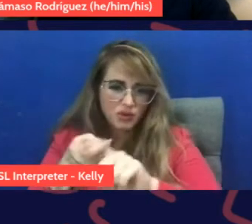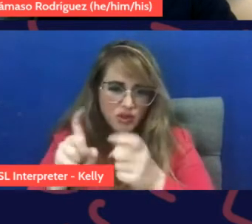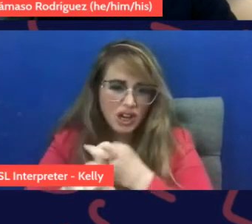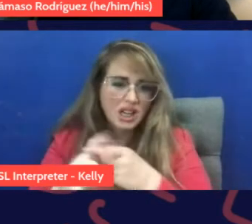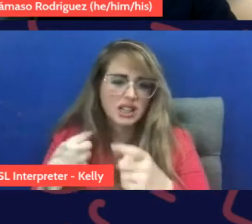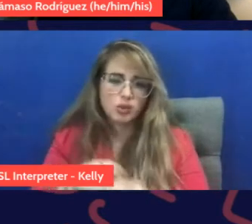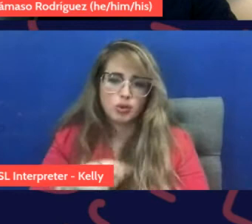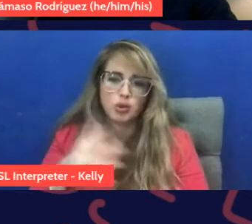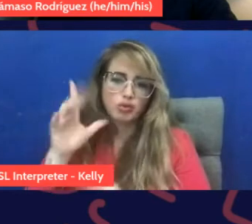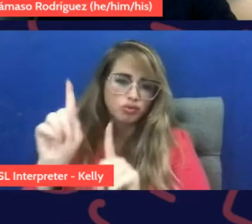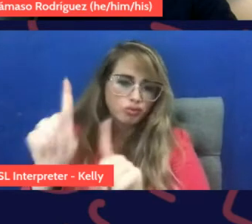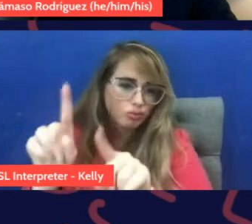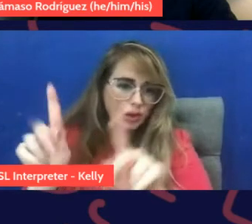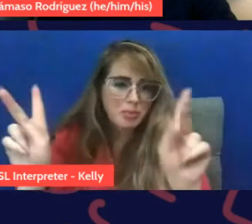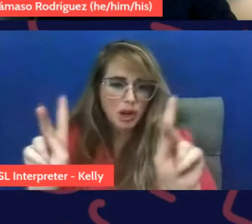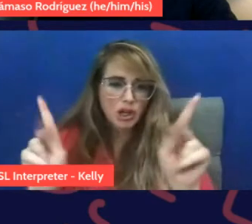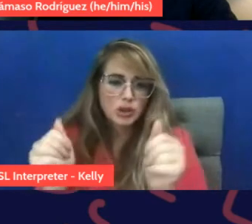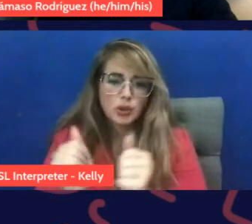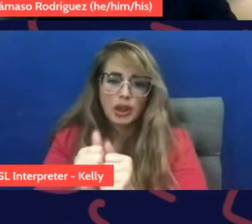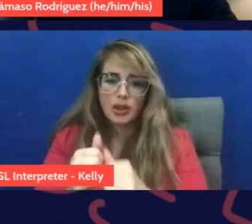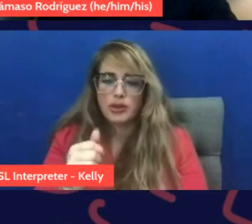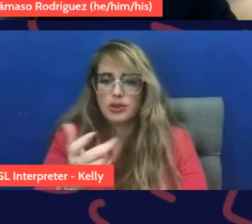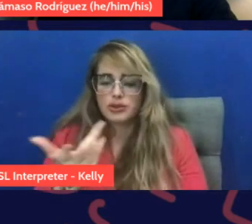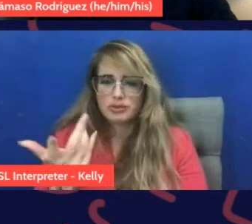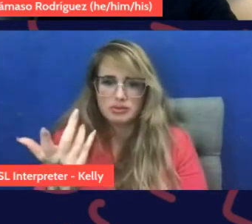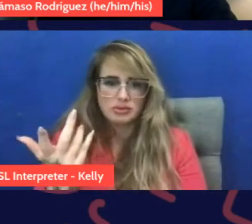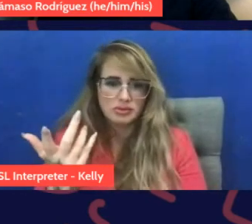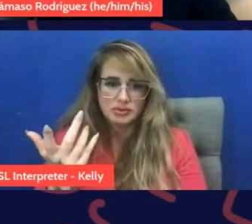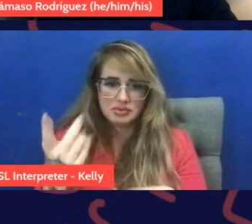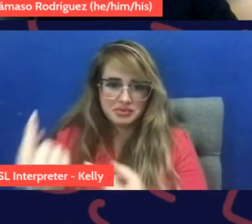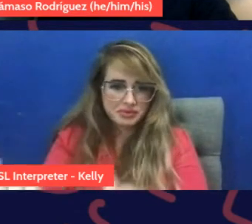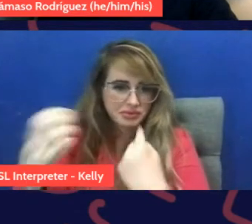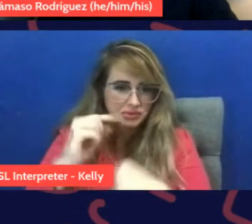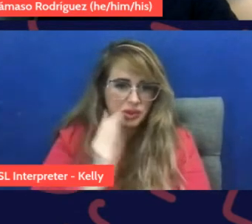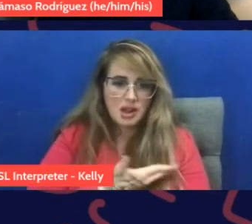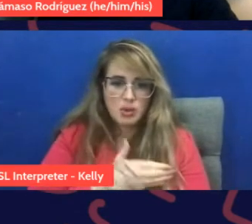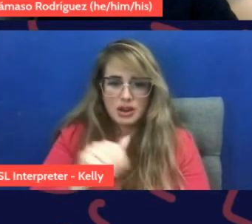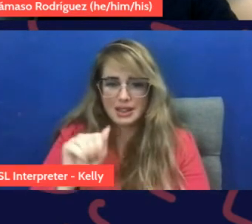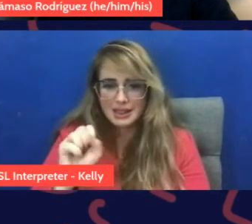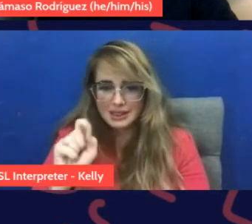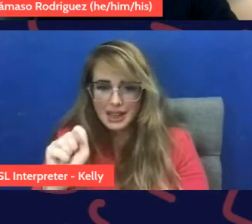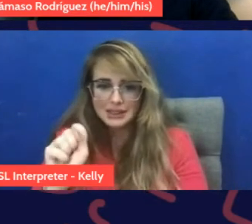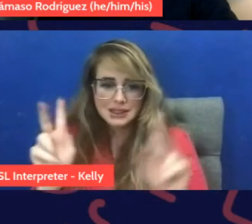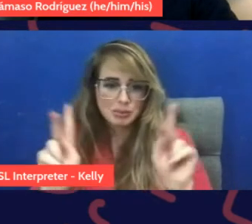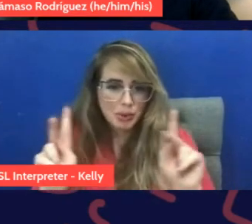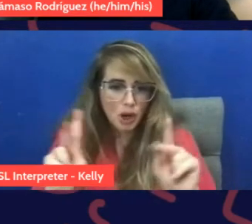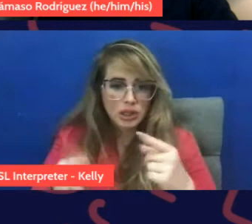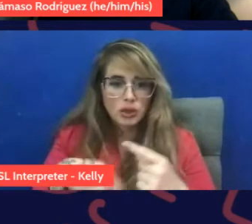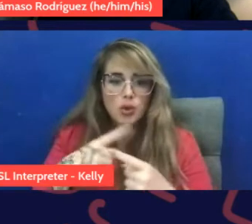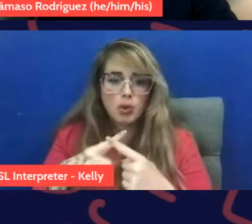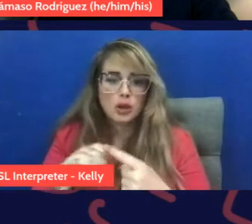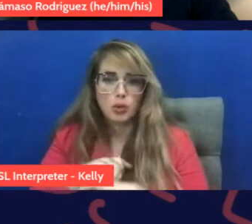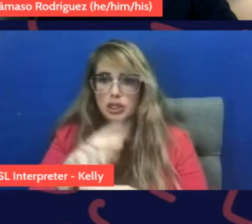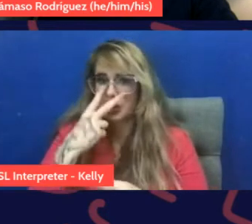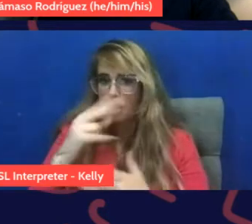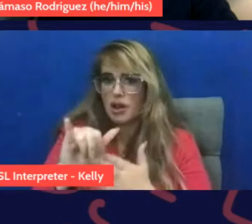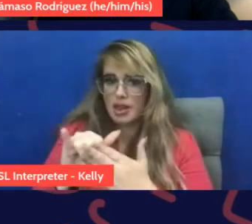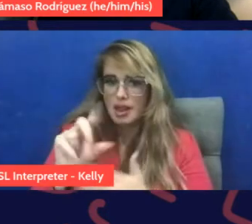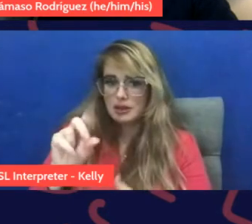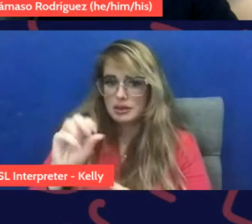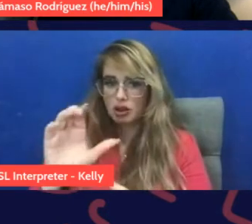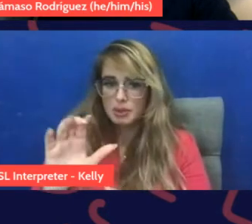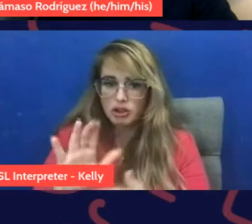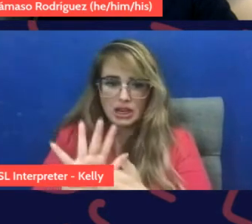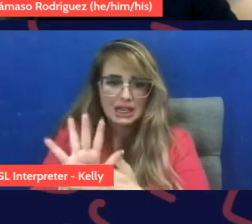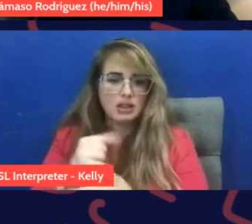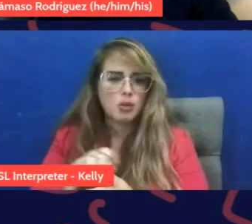go to parties together. They would come to our cast parties. And so when we saw this documentary, we